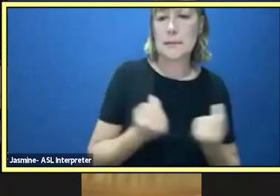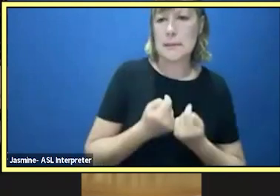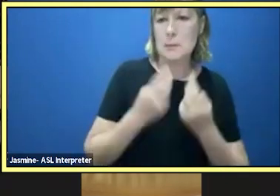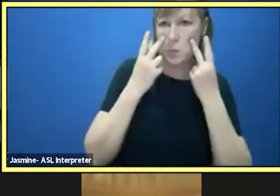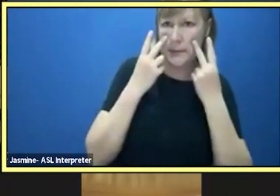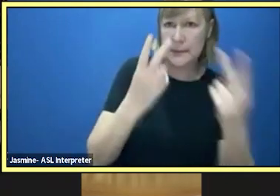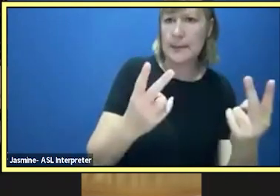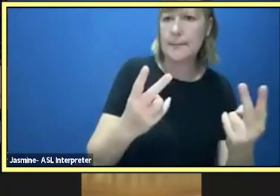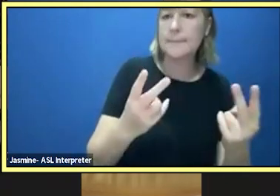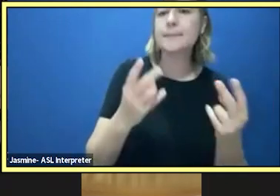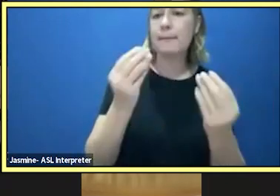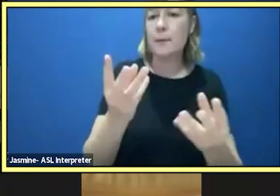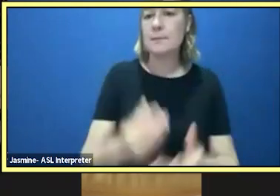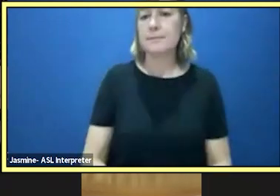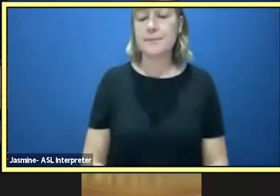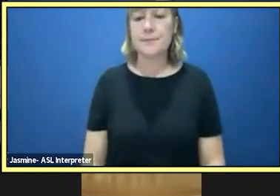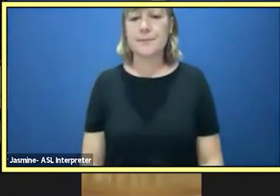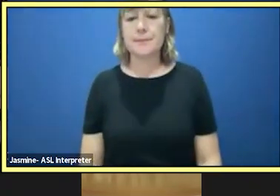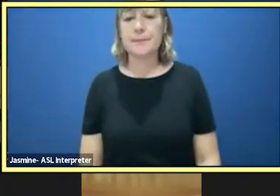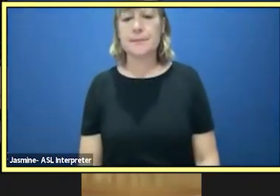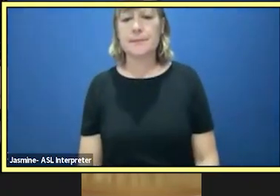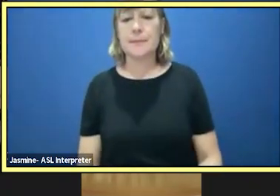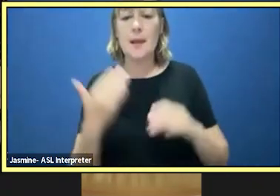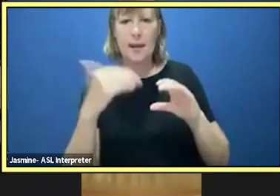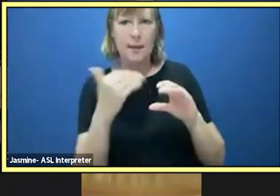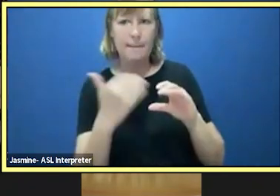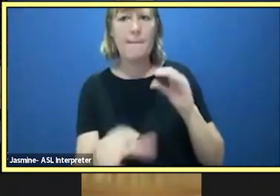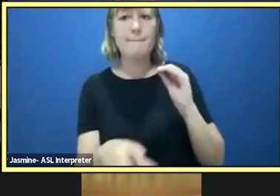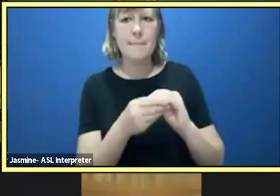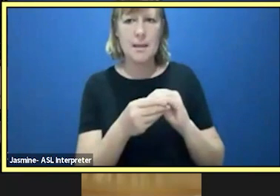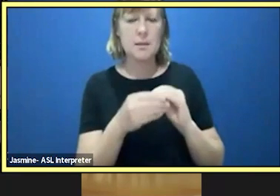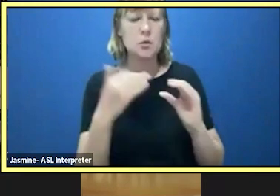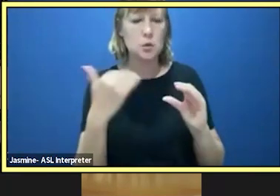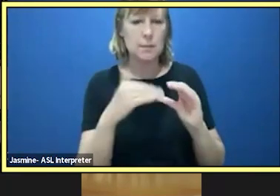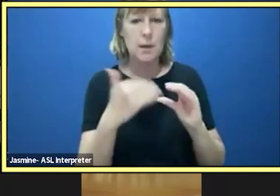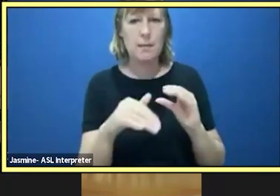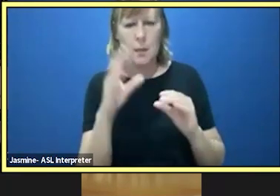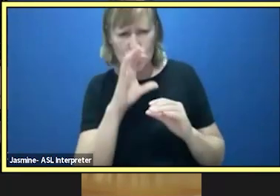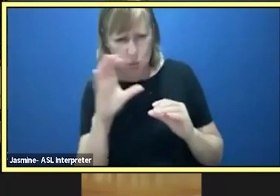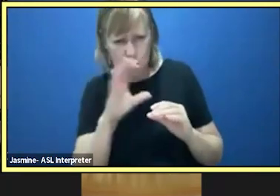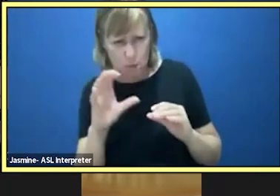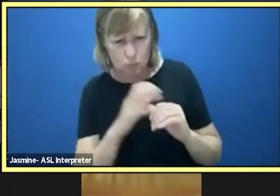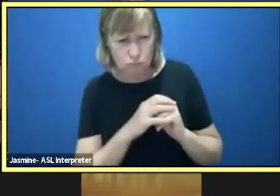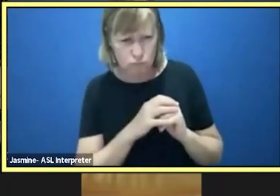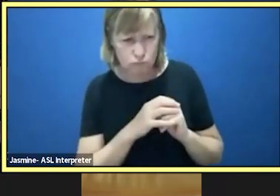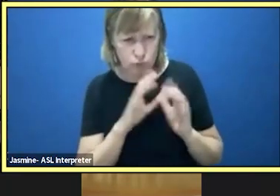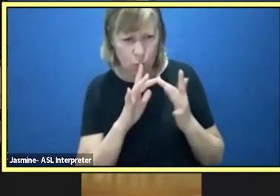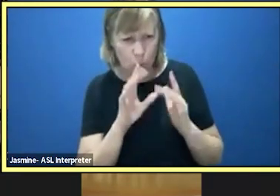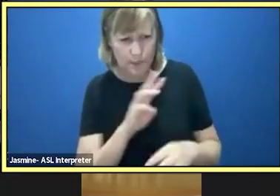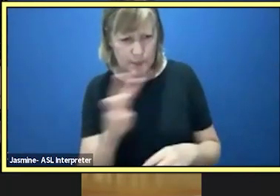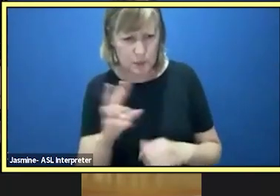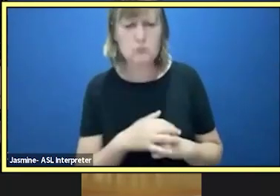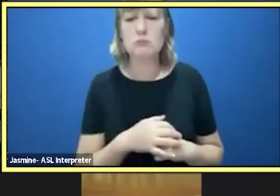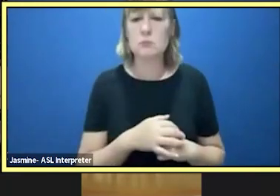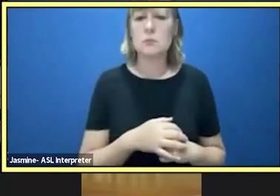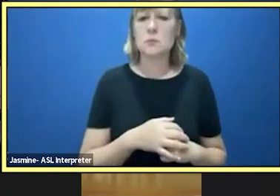There's an email address there. I'll put that in there. I'm looking for the website, but there's no other. So if you want to call on more people, there's no other questions